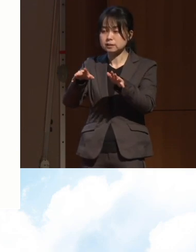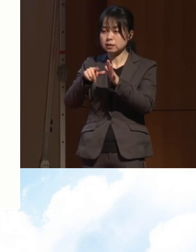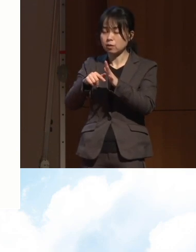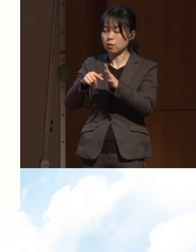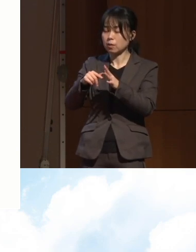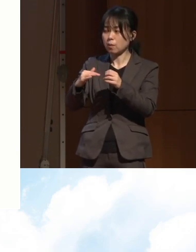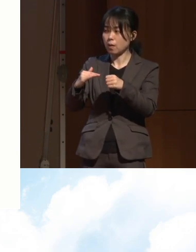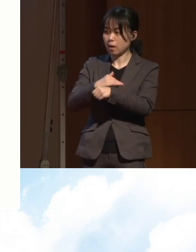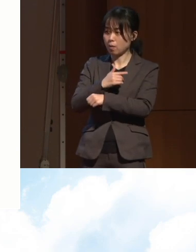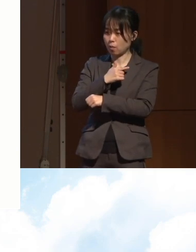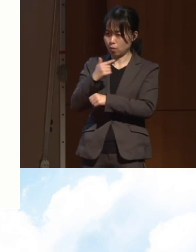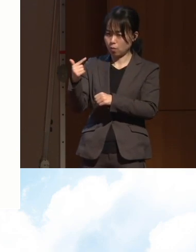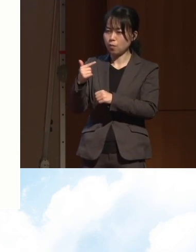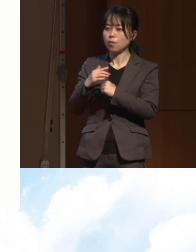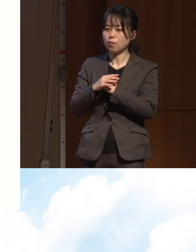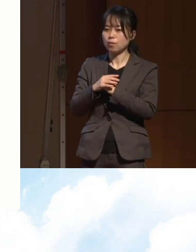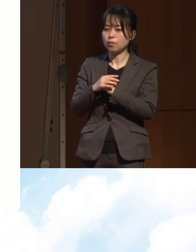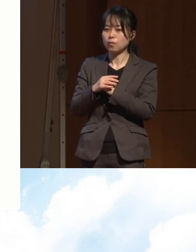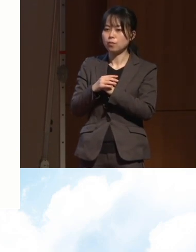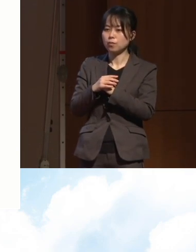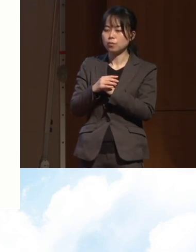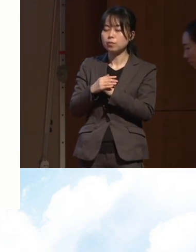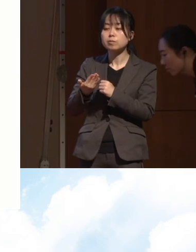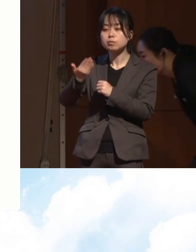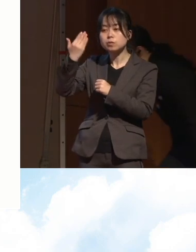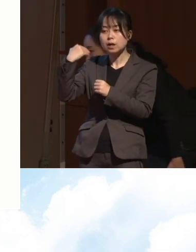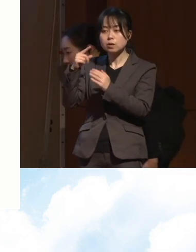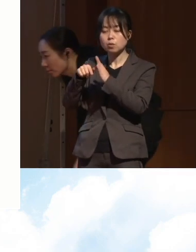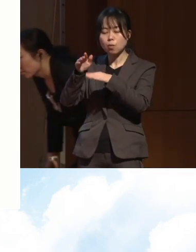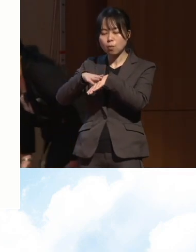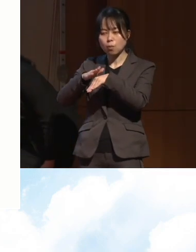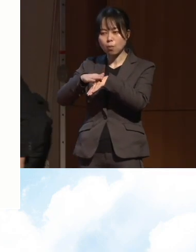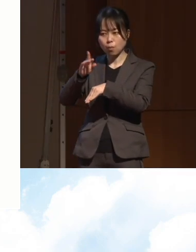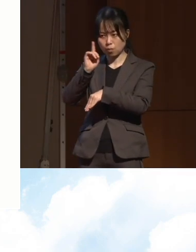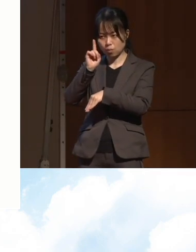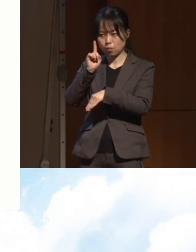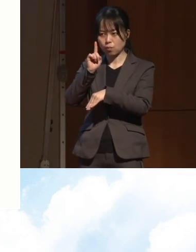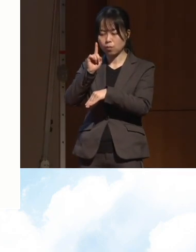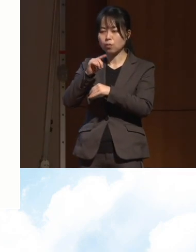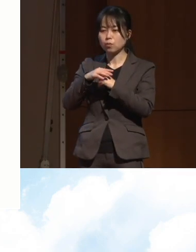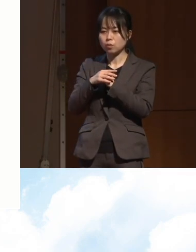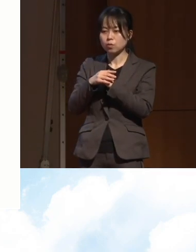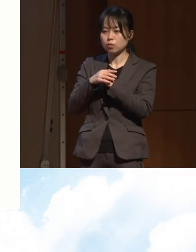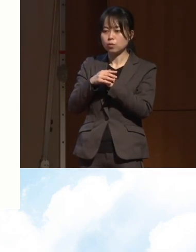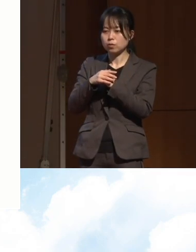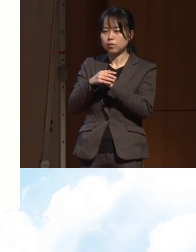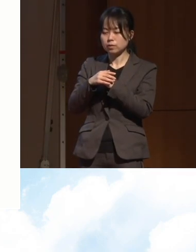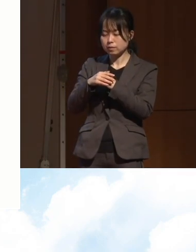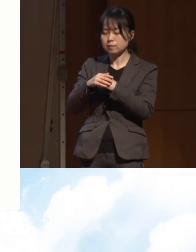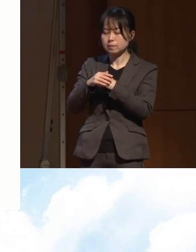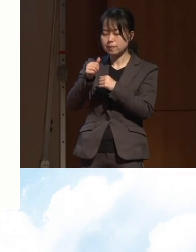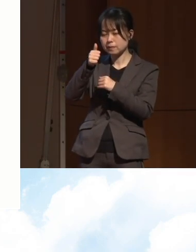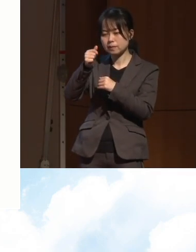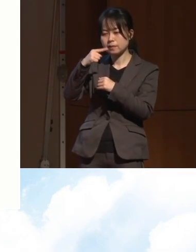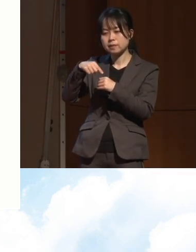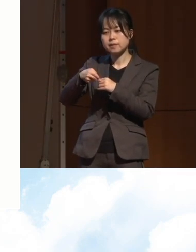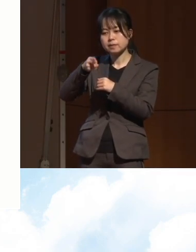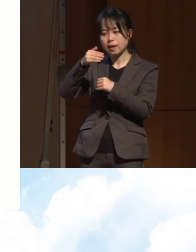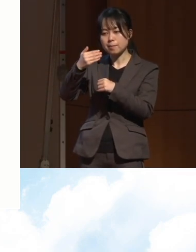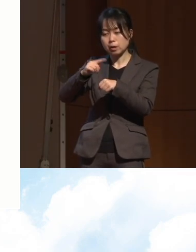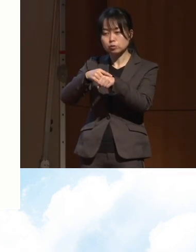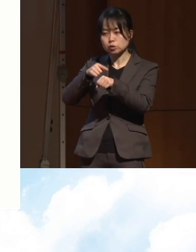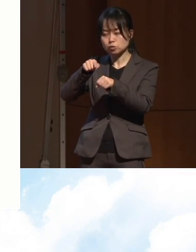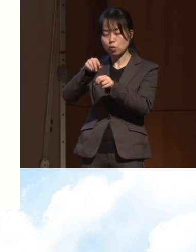common at the time, and that is recombinant protein. And the recombinant protein technology really took off